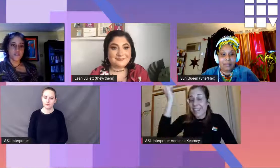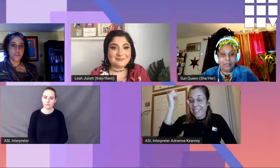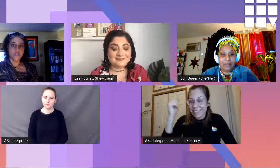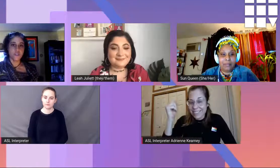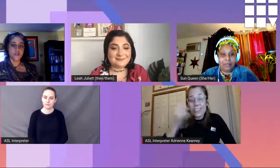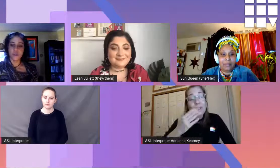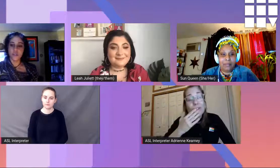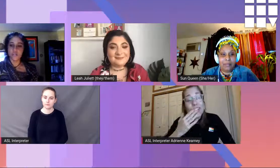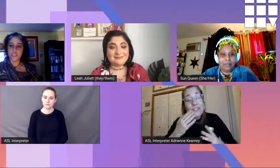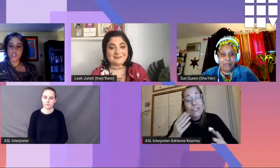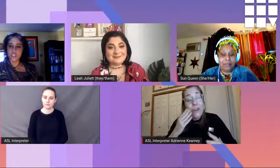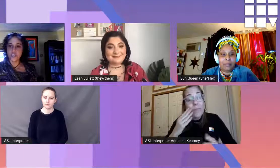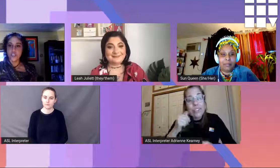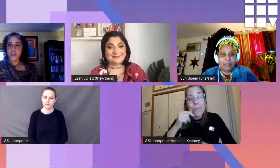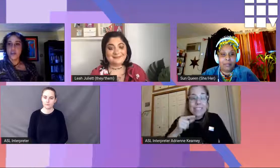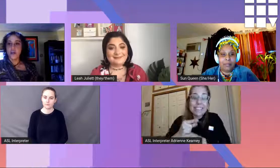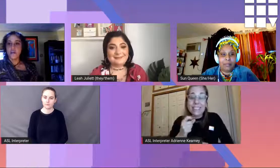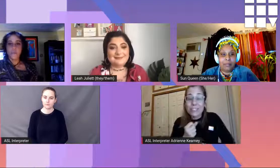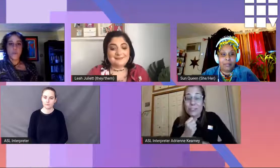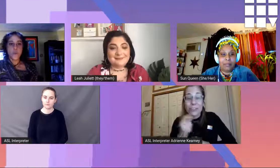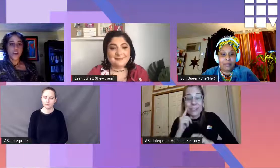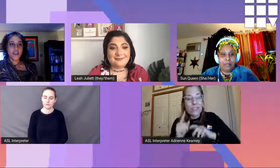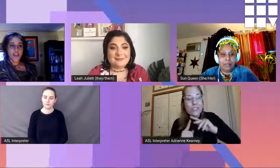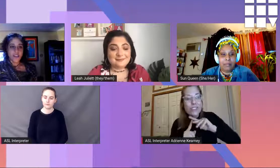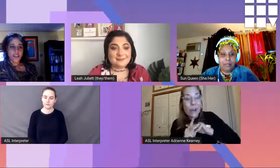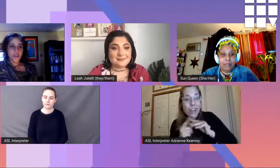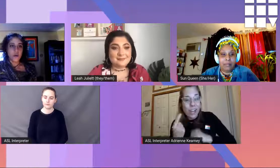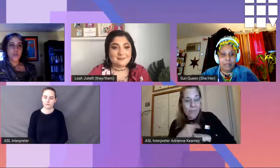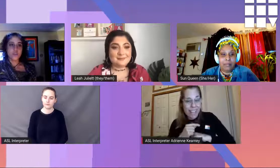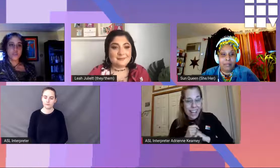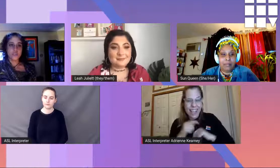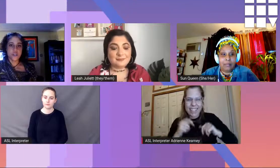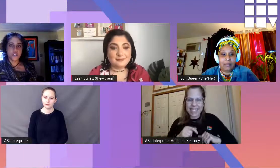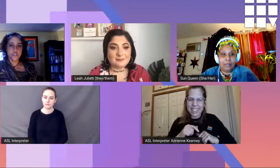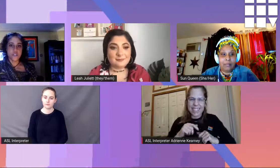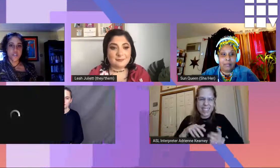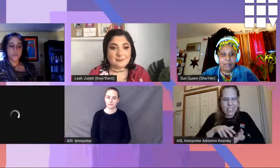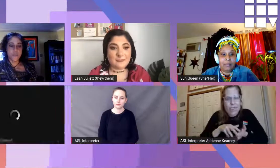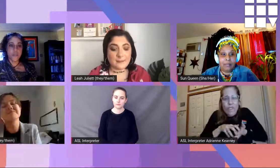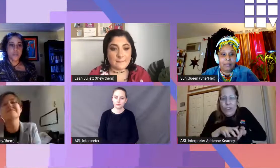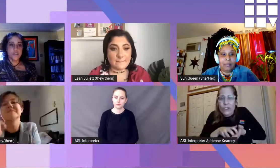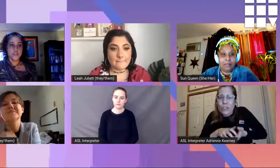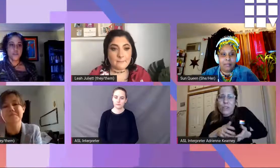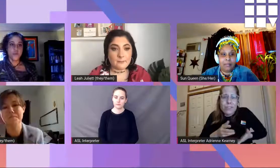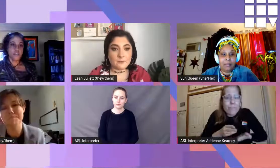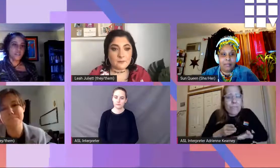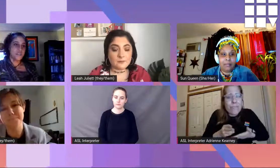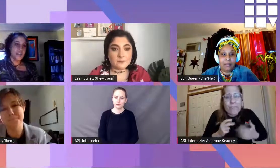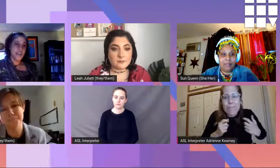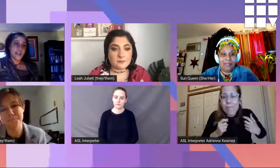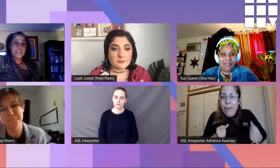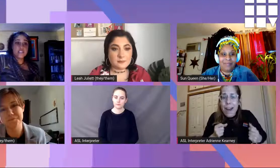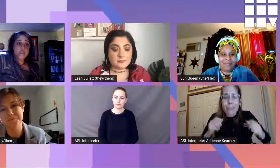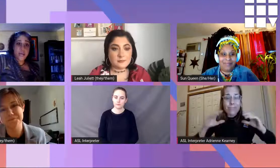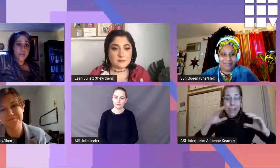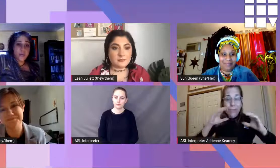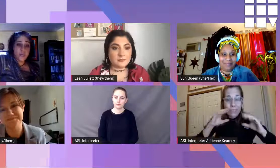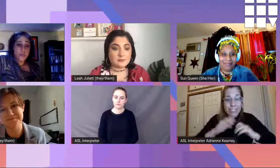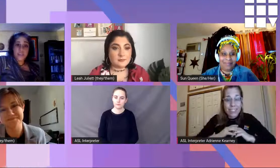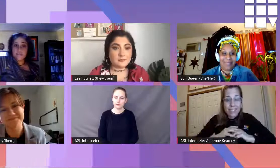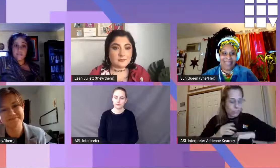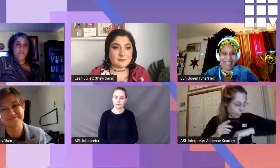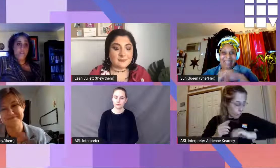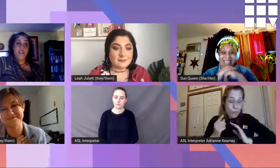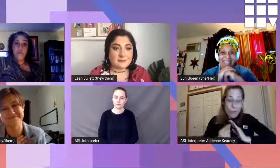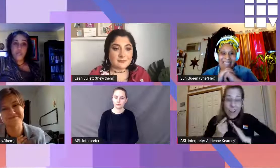much for having this vulnerable conversation. We are at an hour. I know that there's other stuff happening. So this is I took my